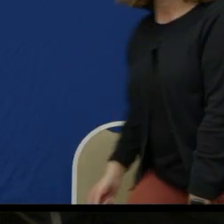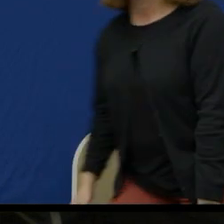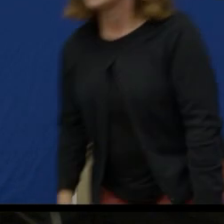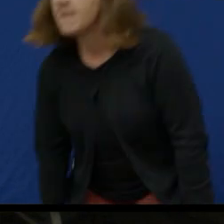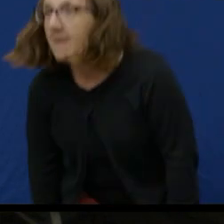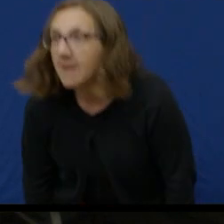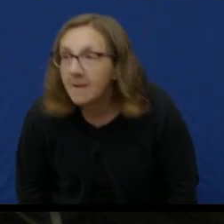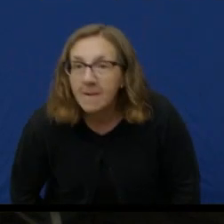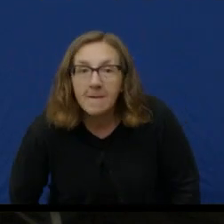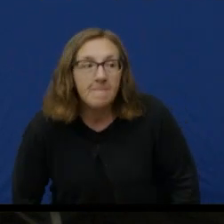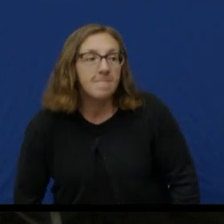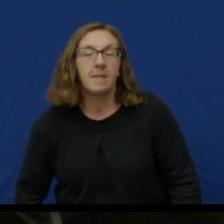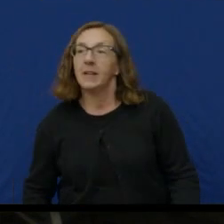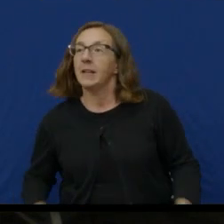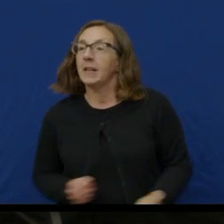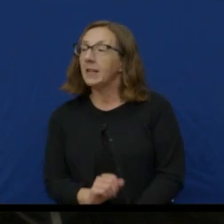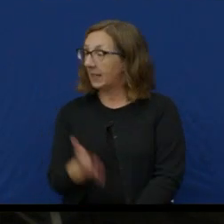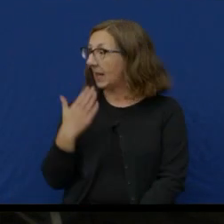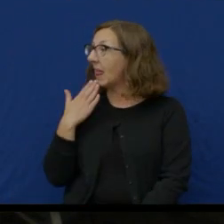Robinson.